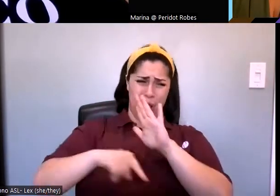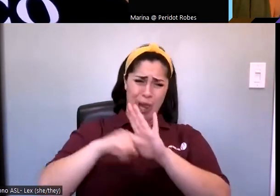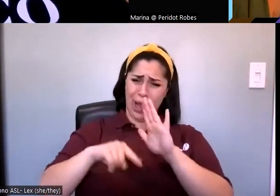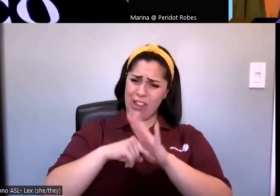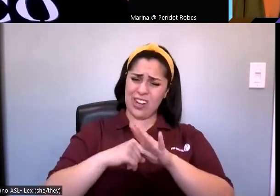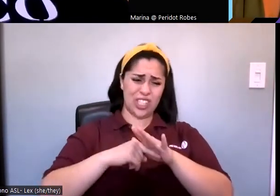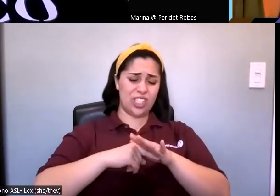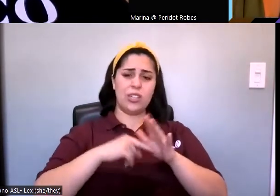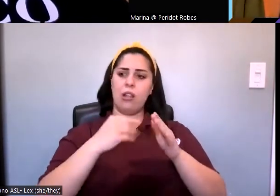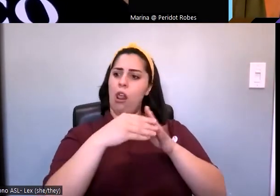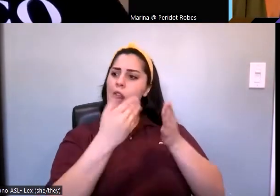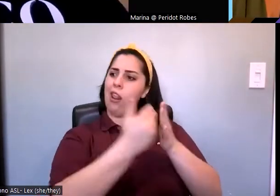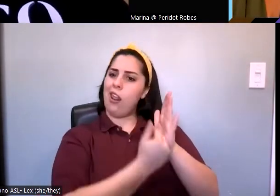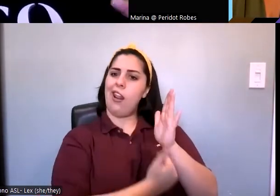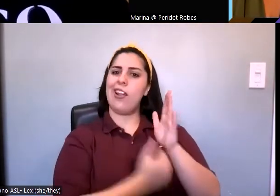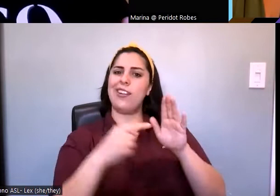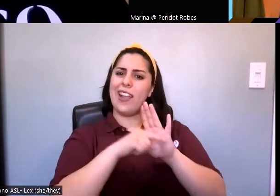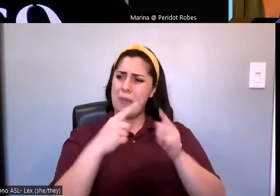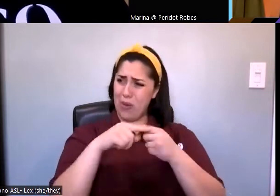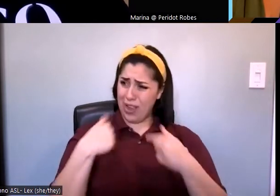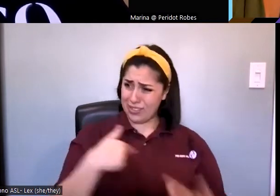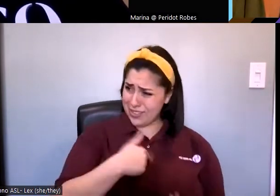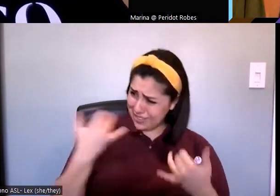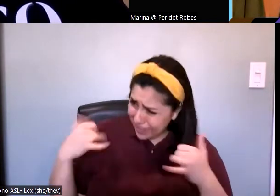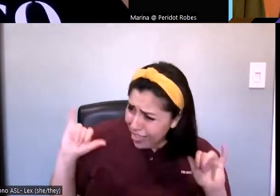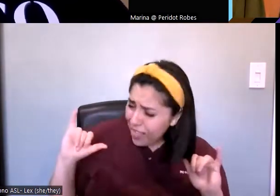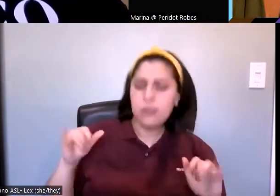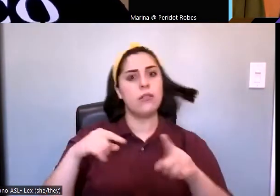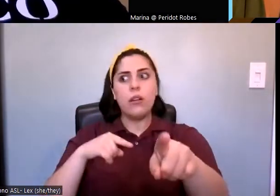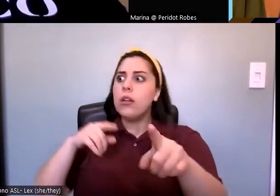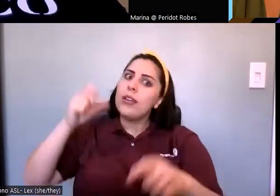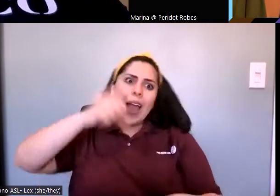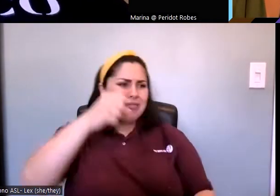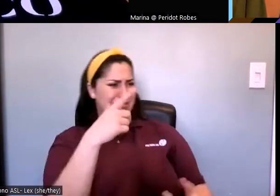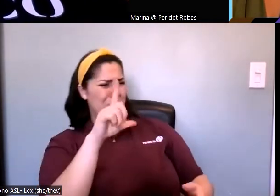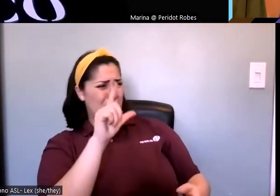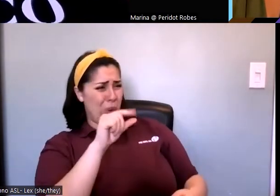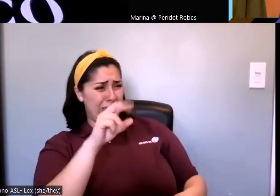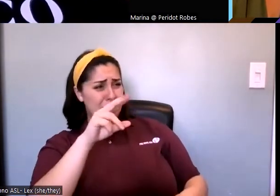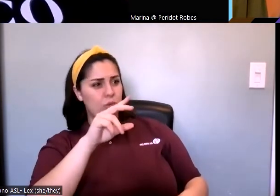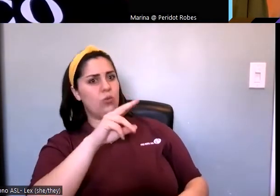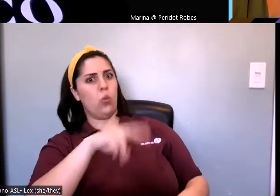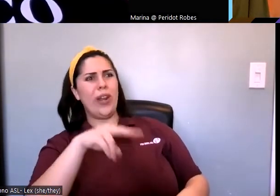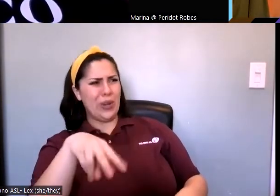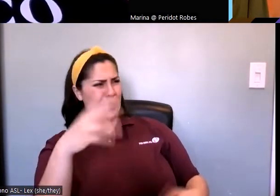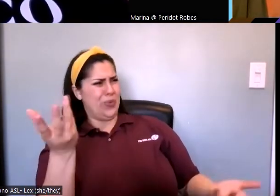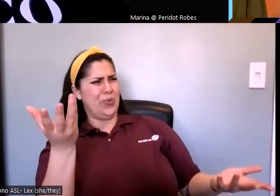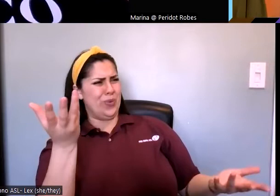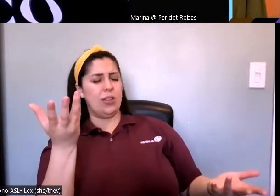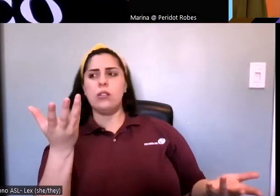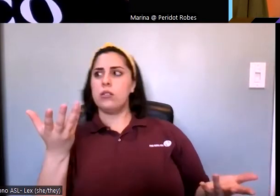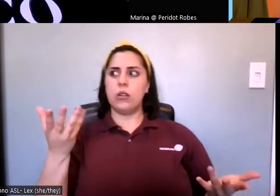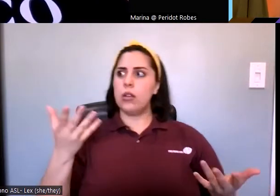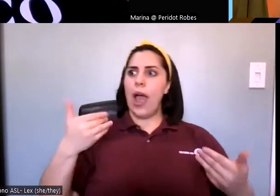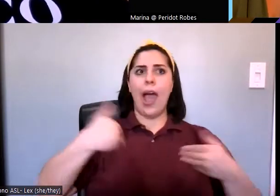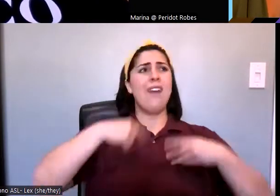with you? Right. You have to remind yourself it's 2022, you know, totally. We have problems in this world,